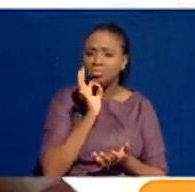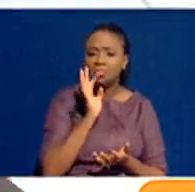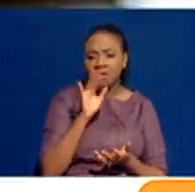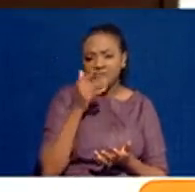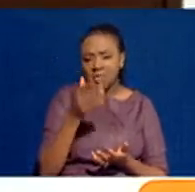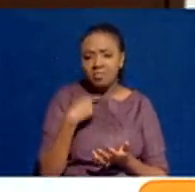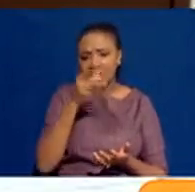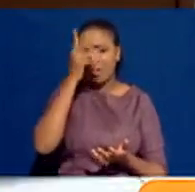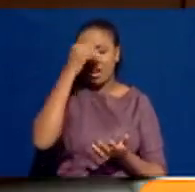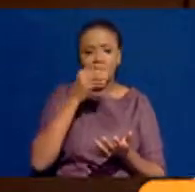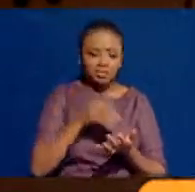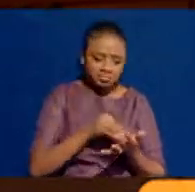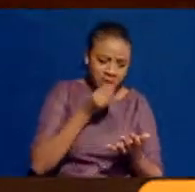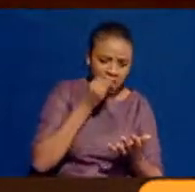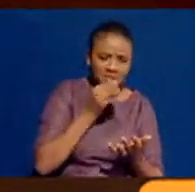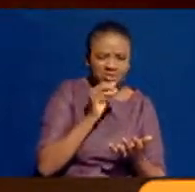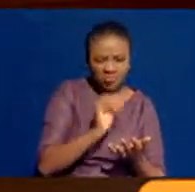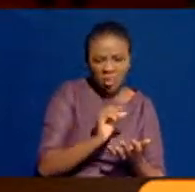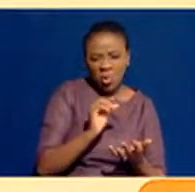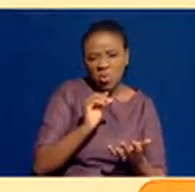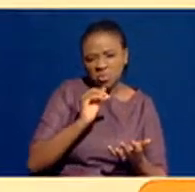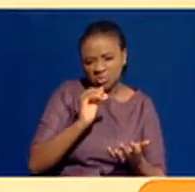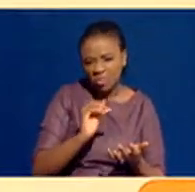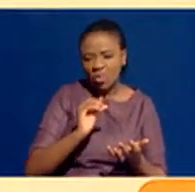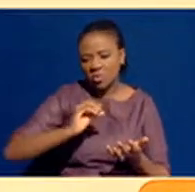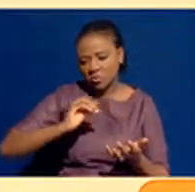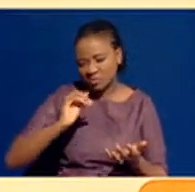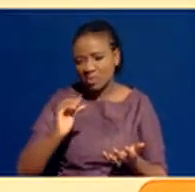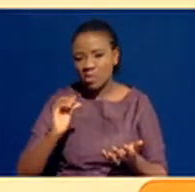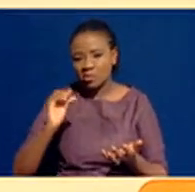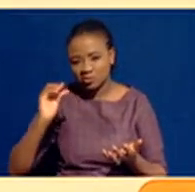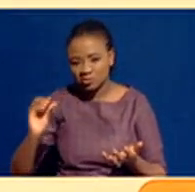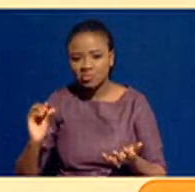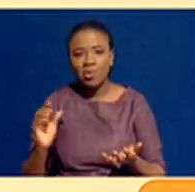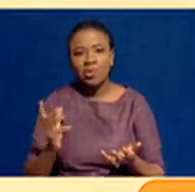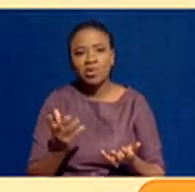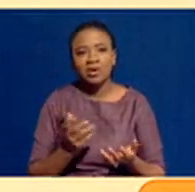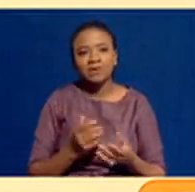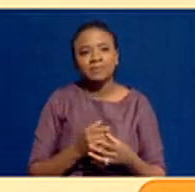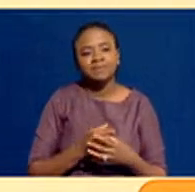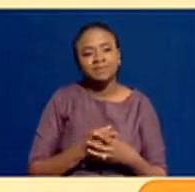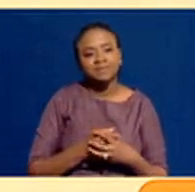And then there was also the weight loss. It was pretty rapid, you know,